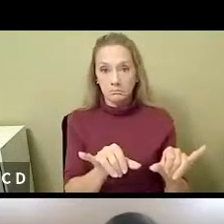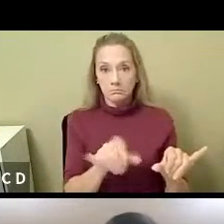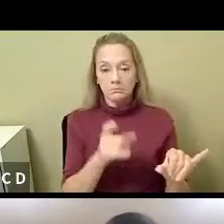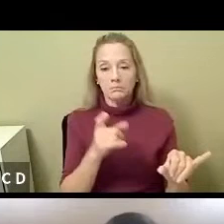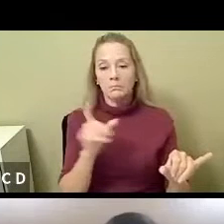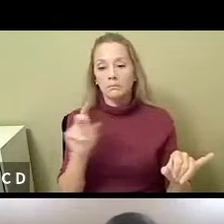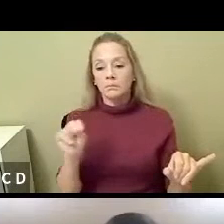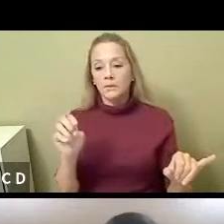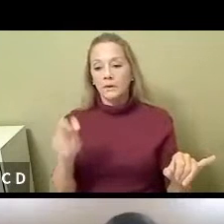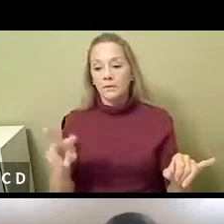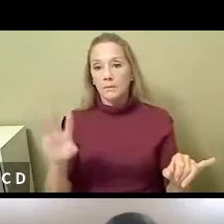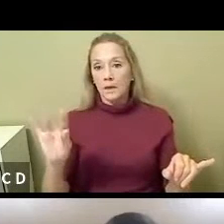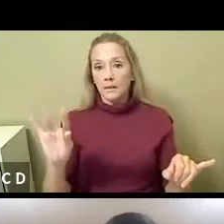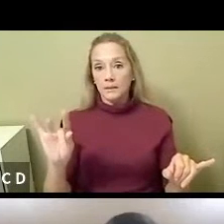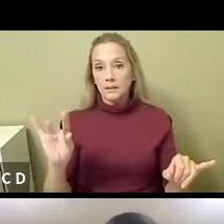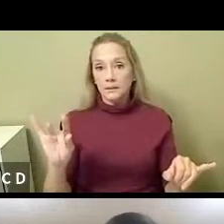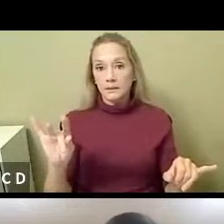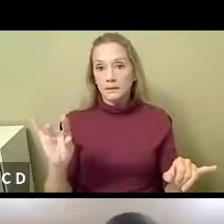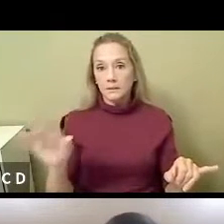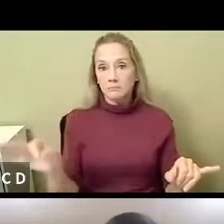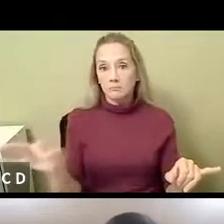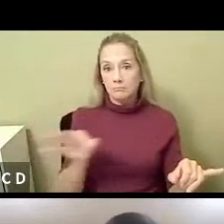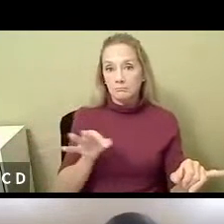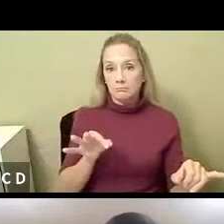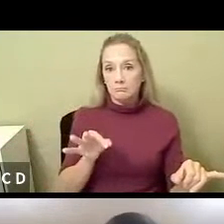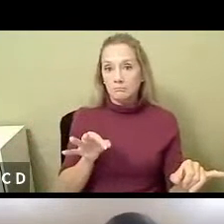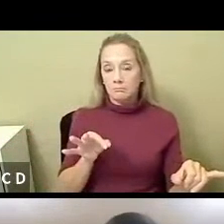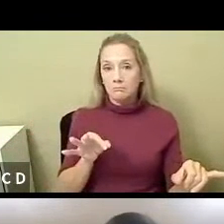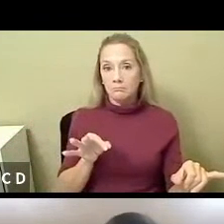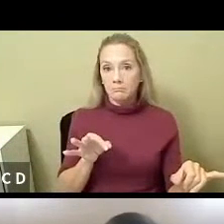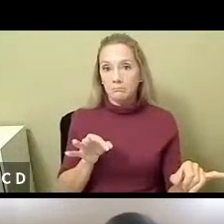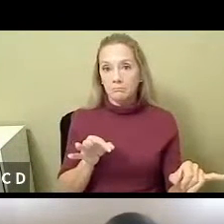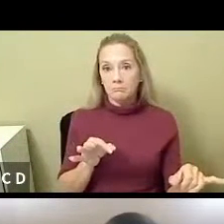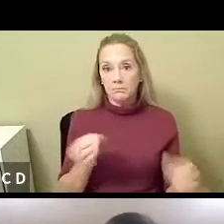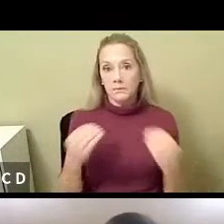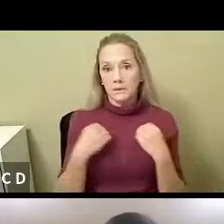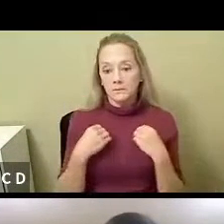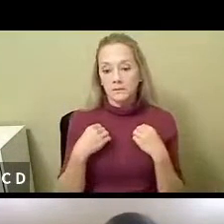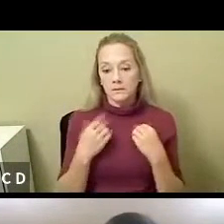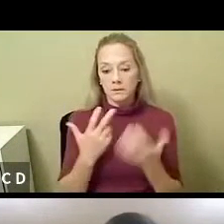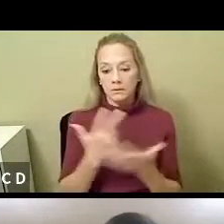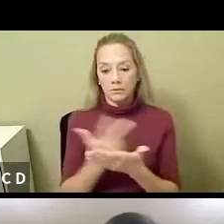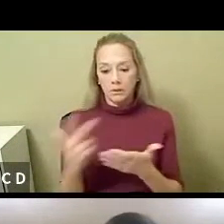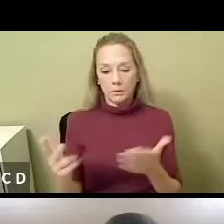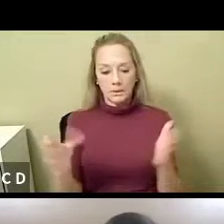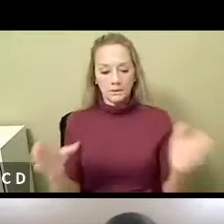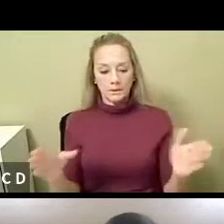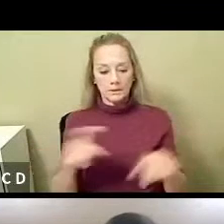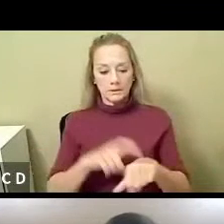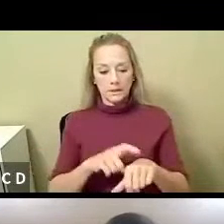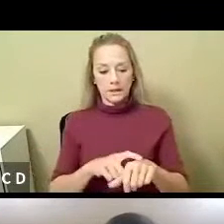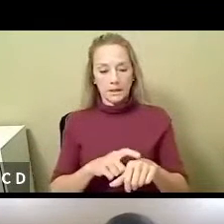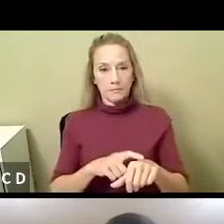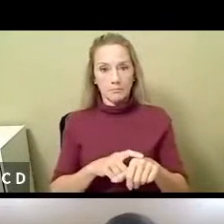on November 18th, which would basically give us 3 weeks between those, and